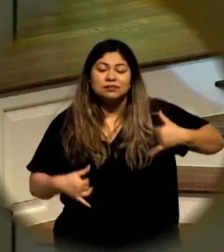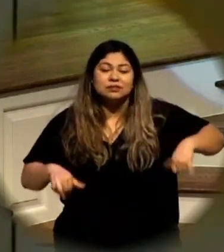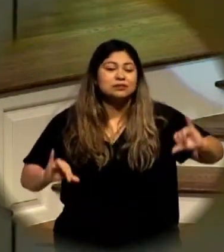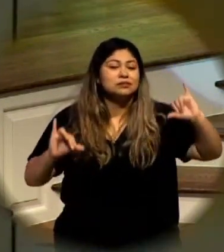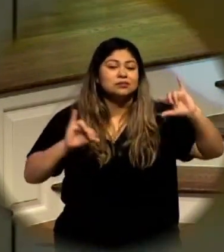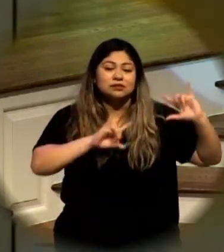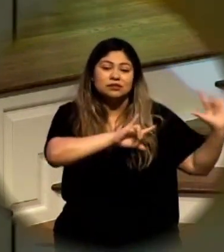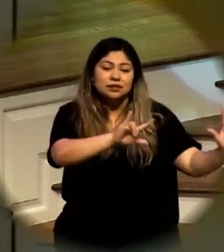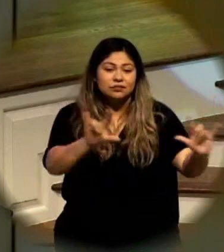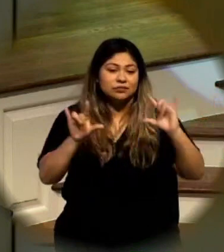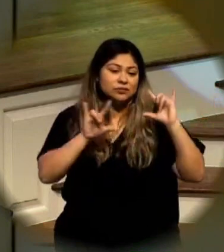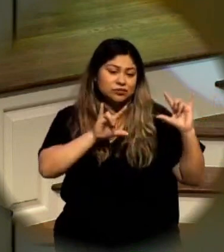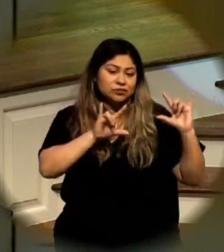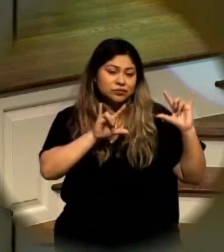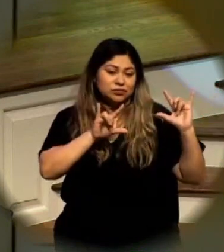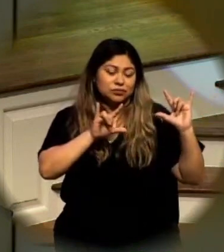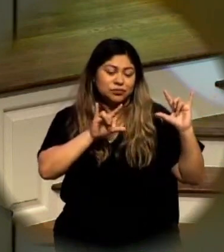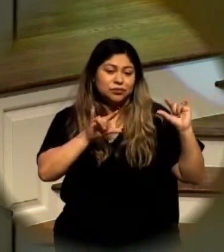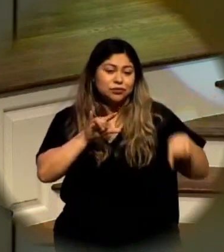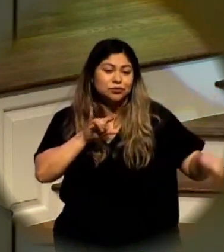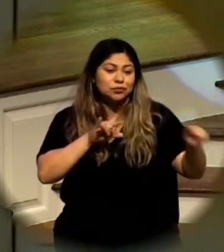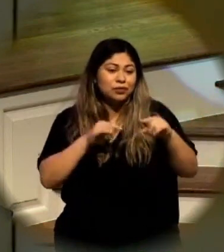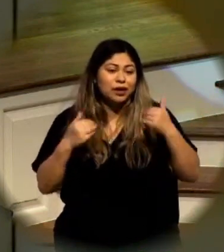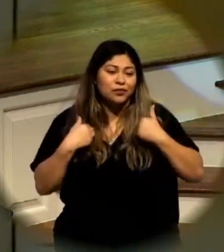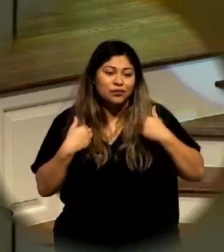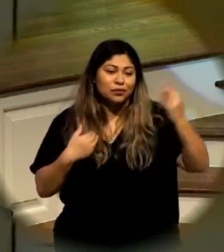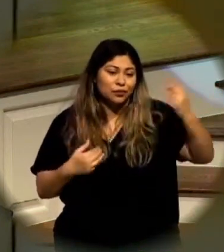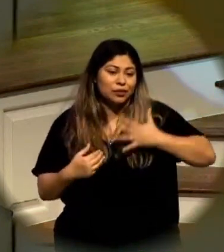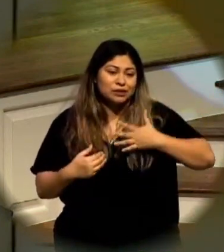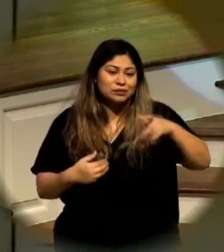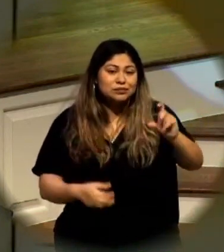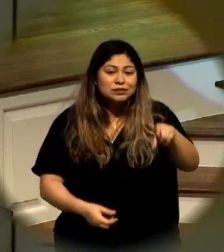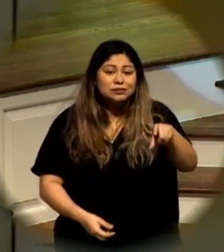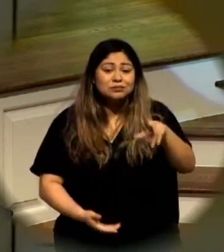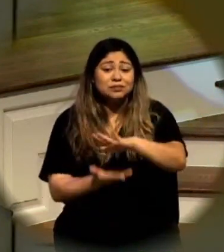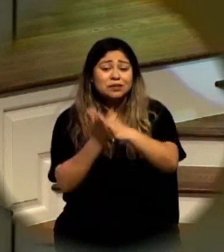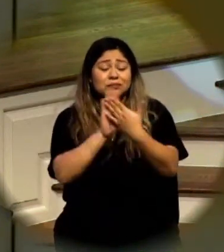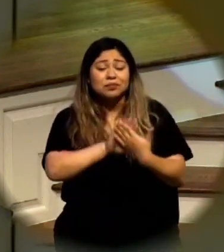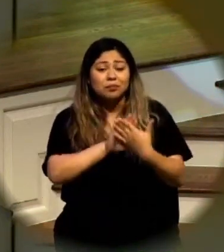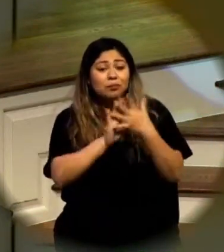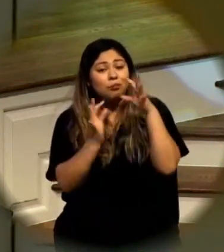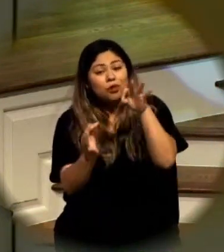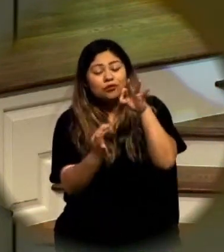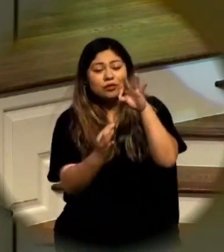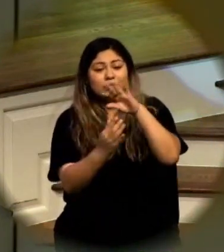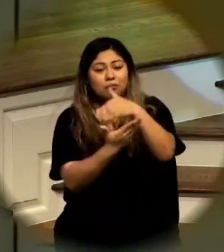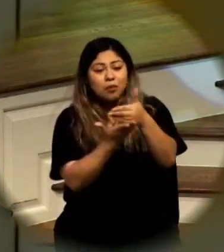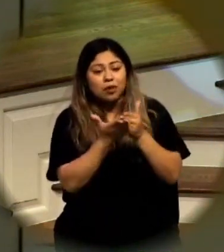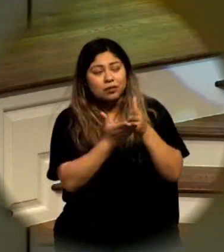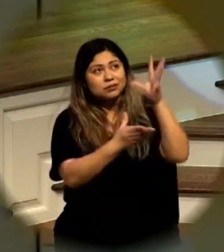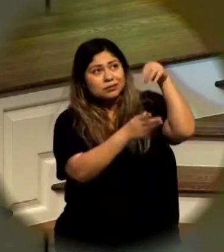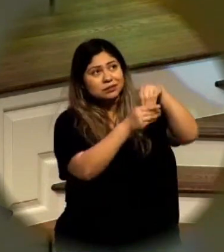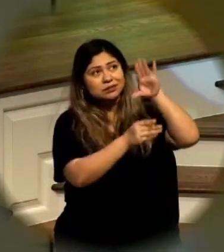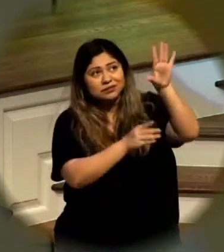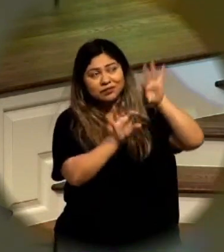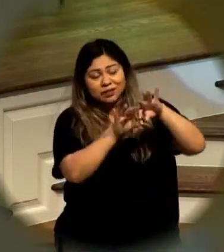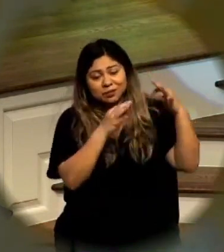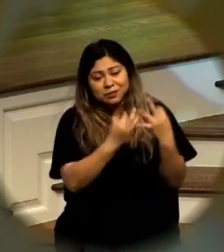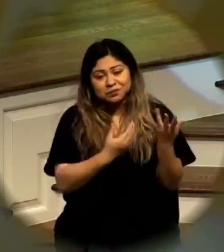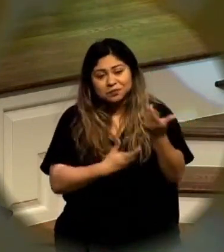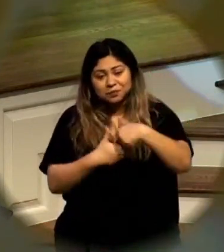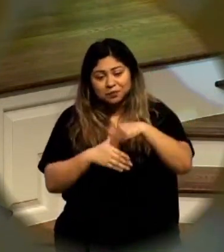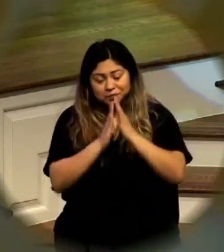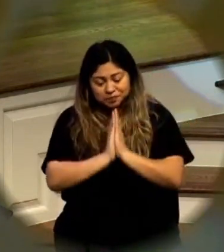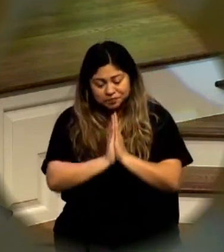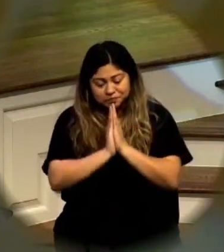need to be a perfect part of his family today. Would you join me in a word of prayer?